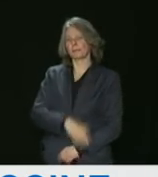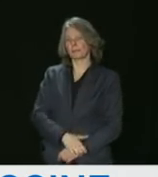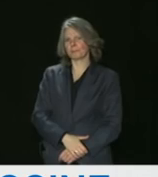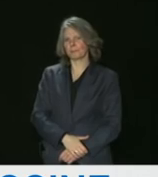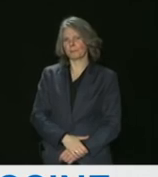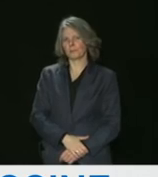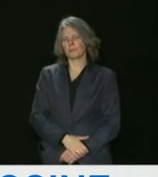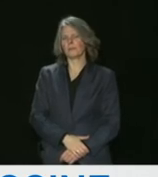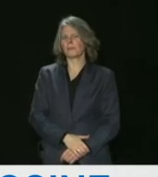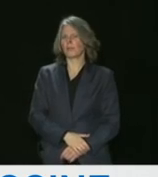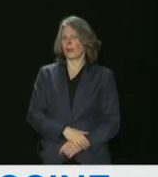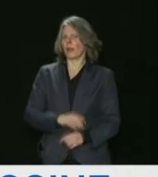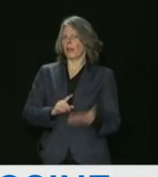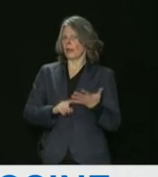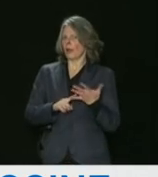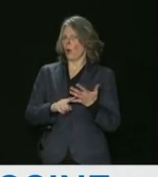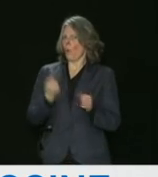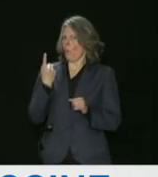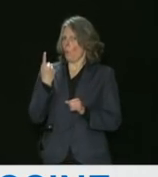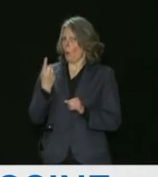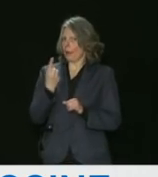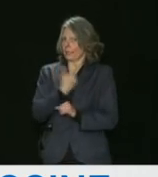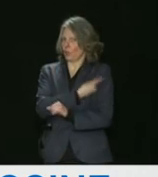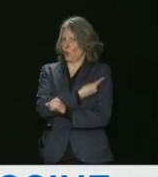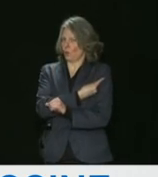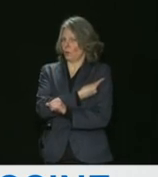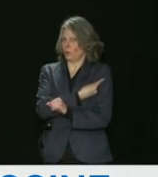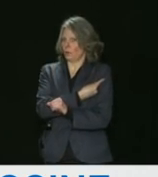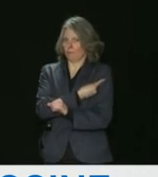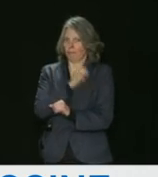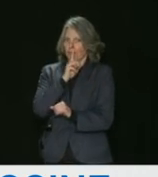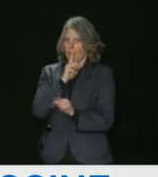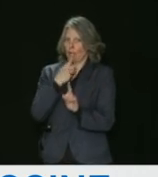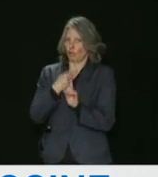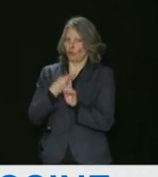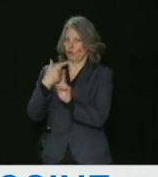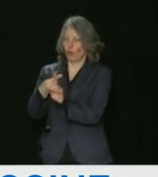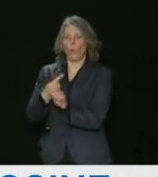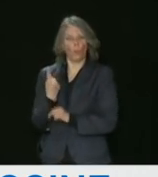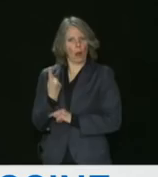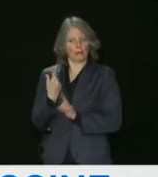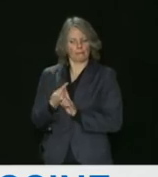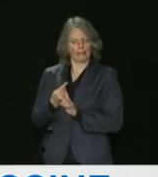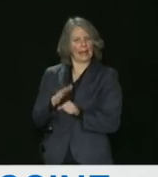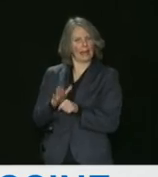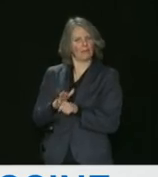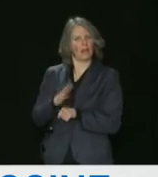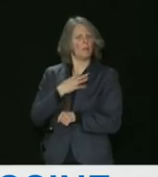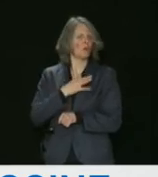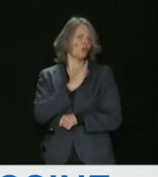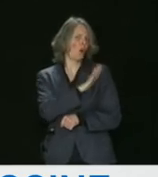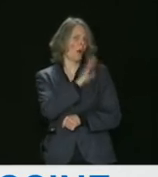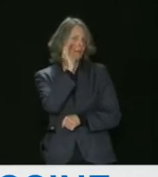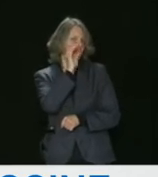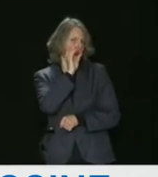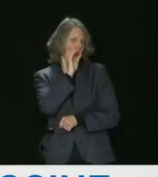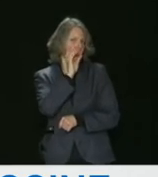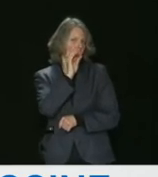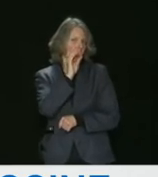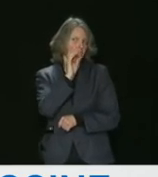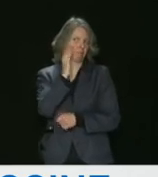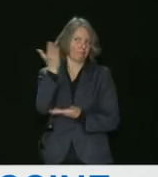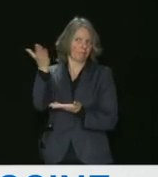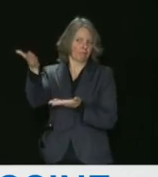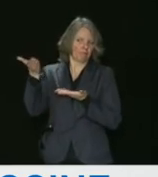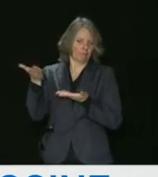that there's a single dose vaccine. I'd like to hear your opinion. How is this going to change the situation?